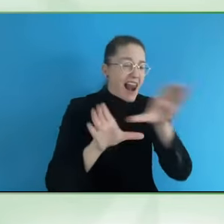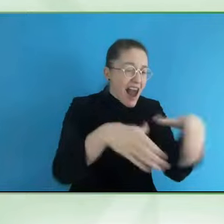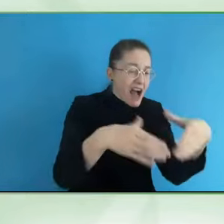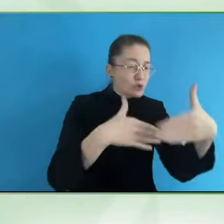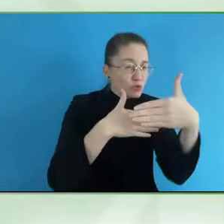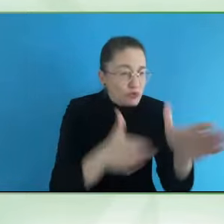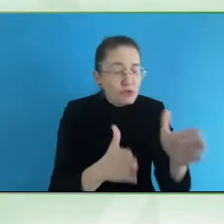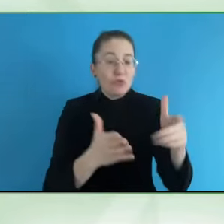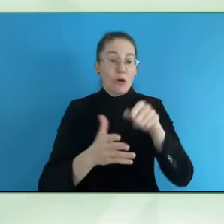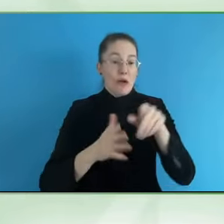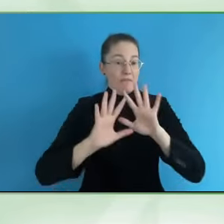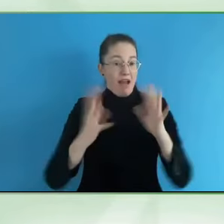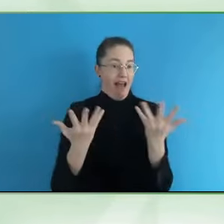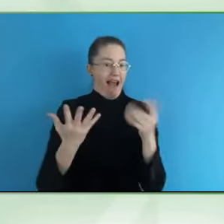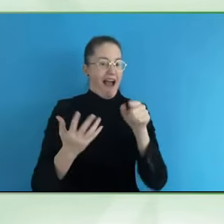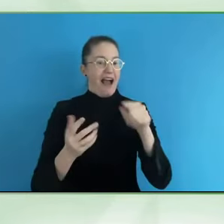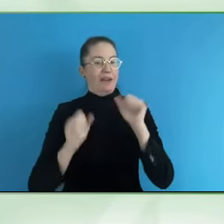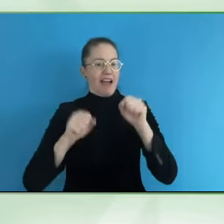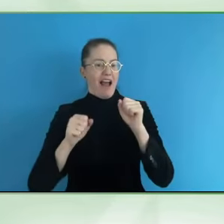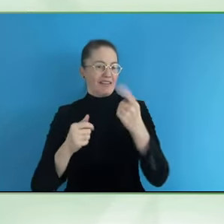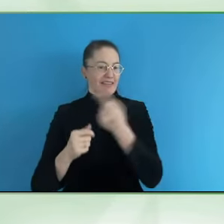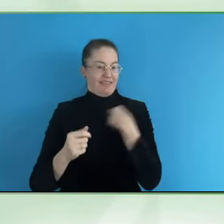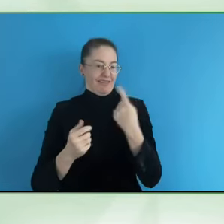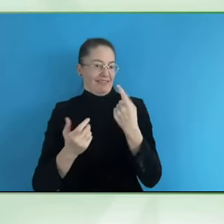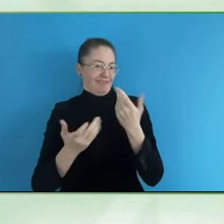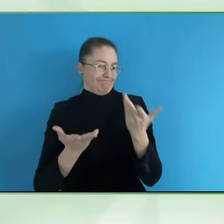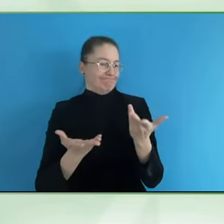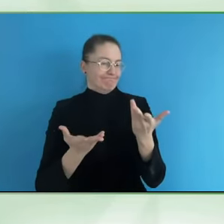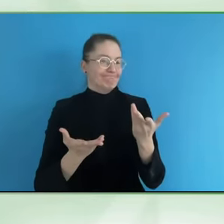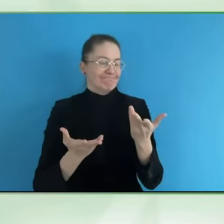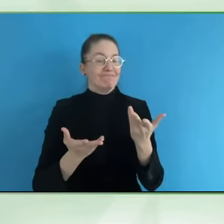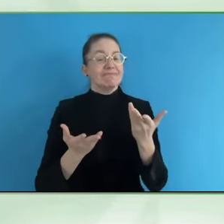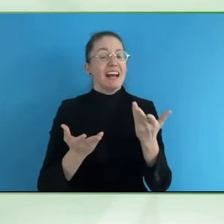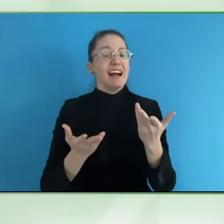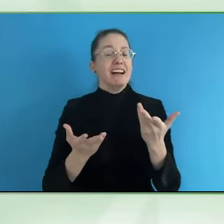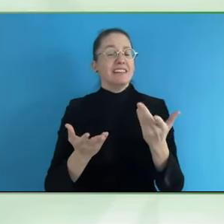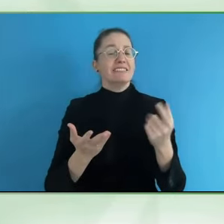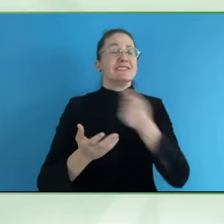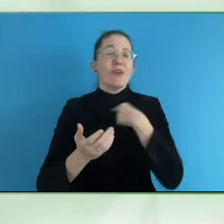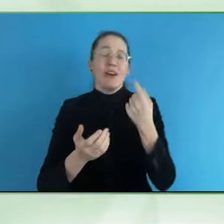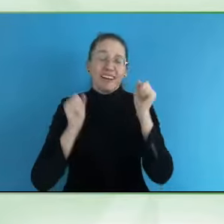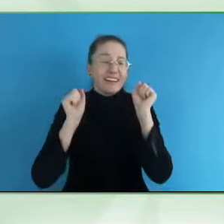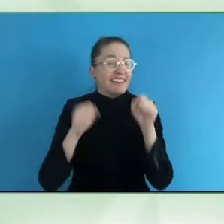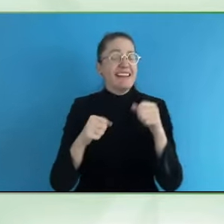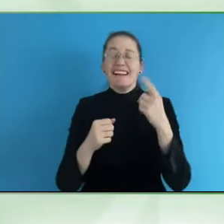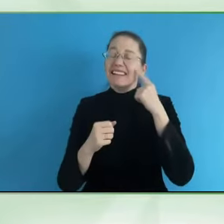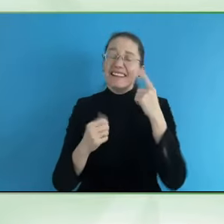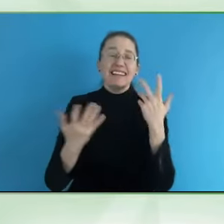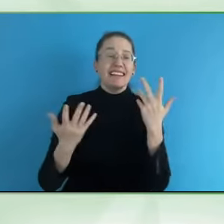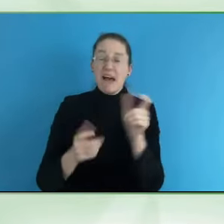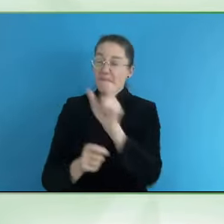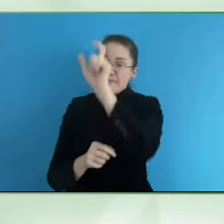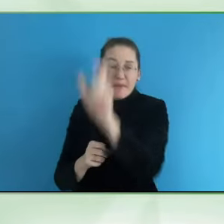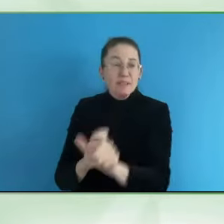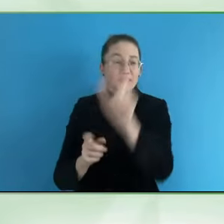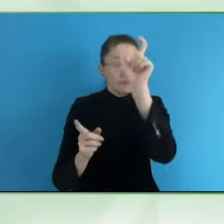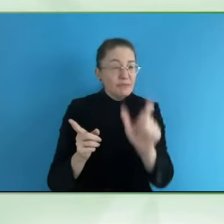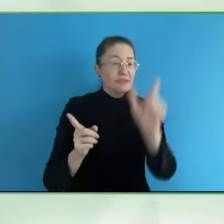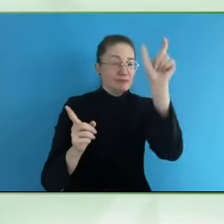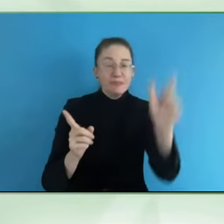argue, are relevant to each and every one of us in what we do, not just the policymakers who